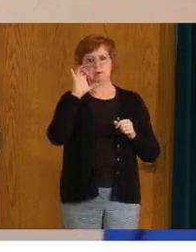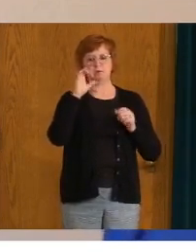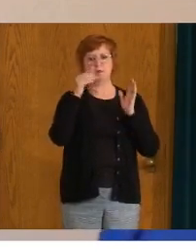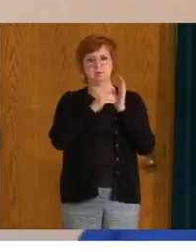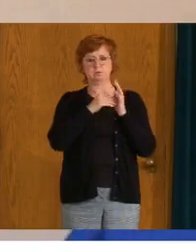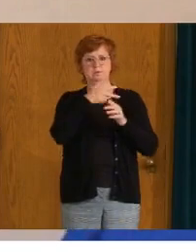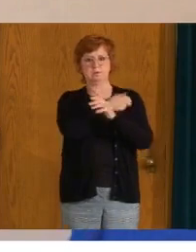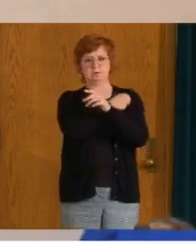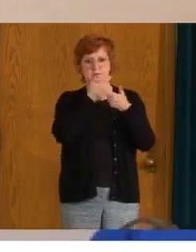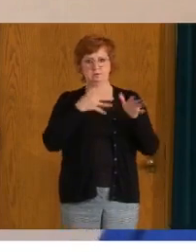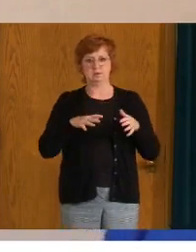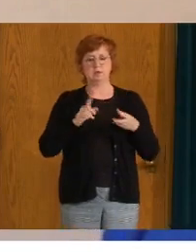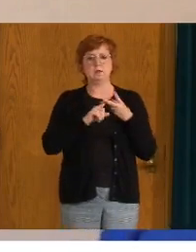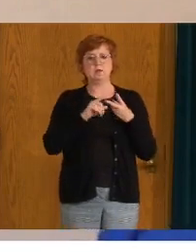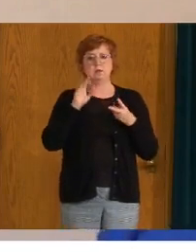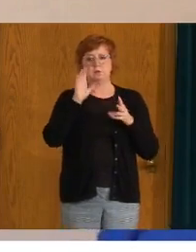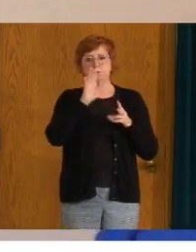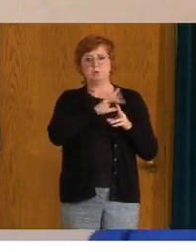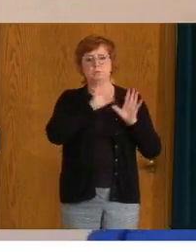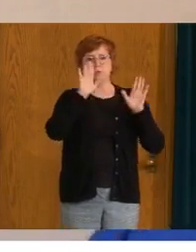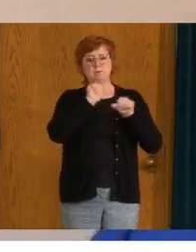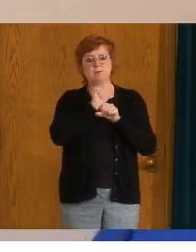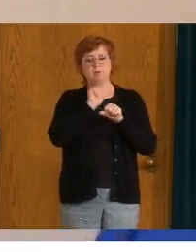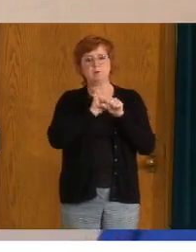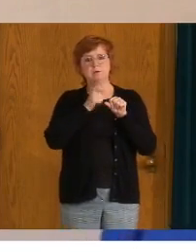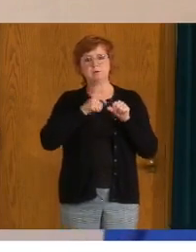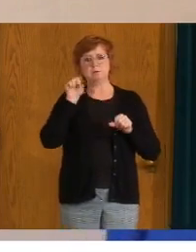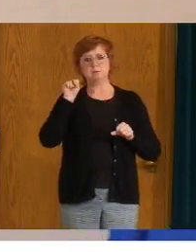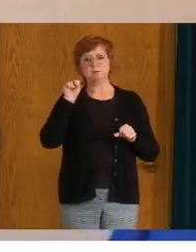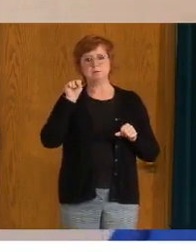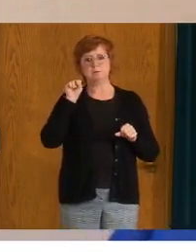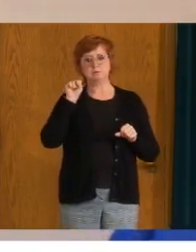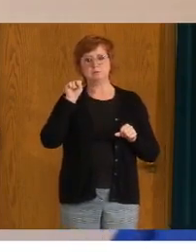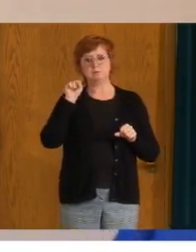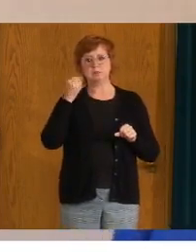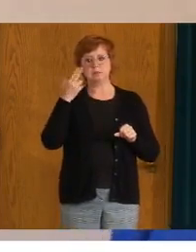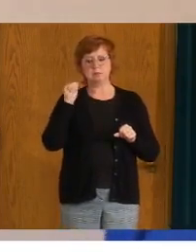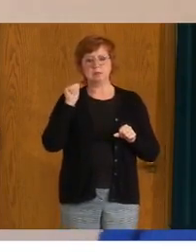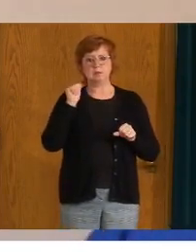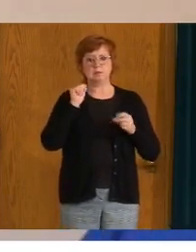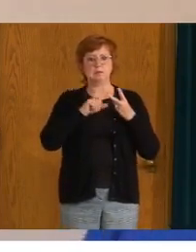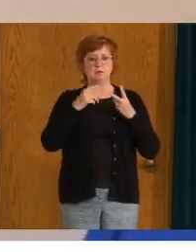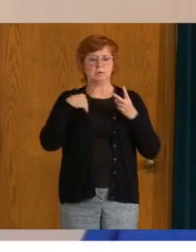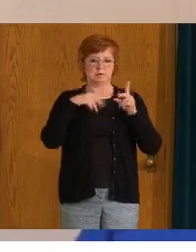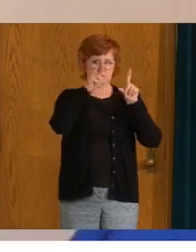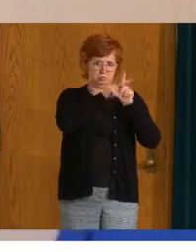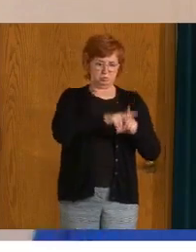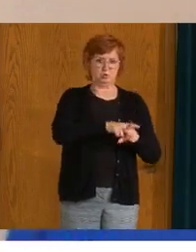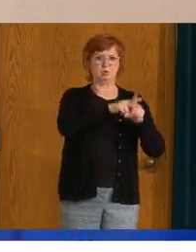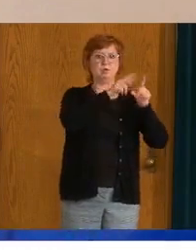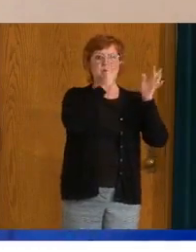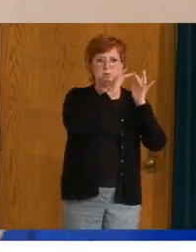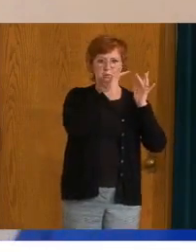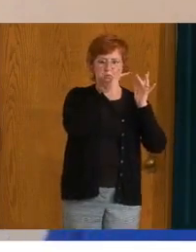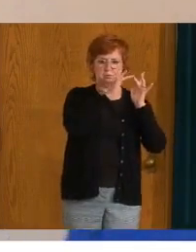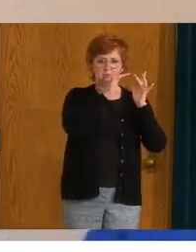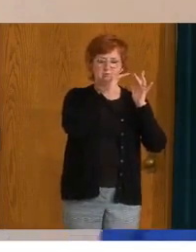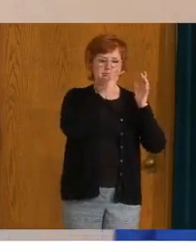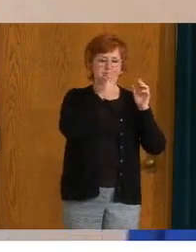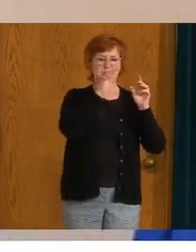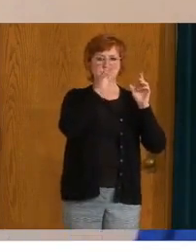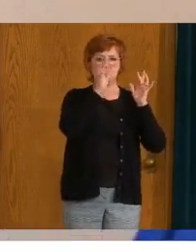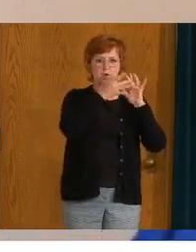teams surging to provide immunizations and the public who are stepping up to take them. Through our book clinics, pharmacies, hundreds of pop-up and mobile